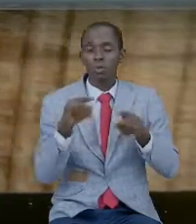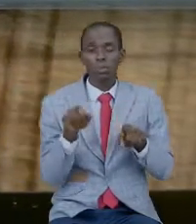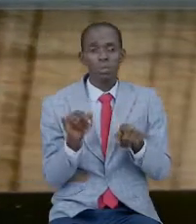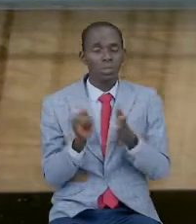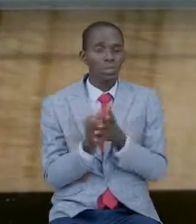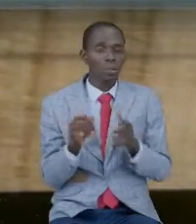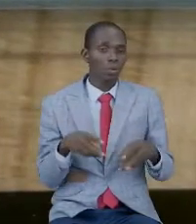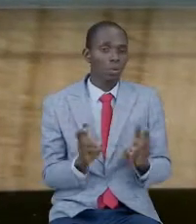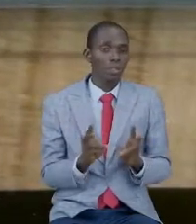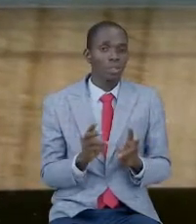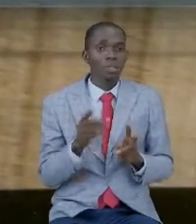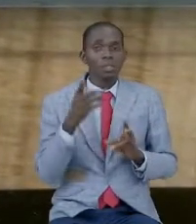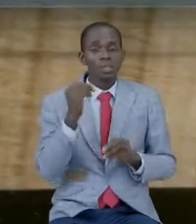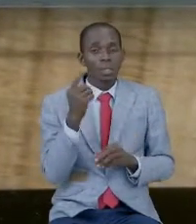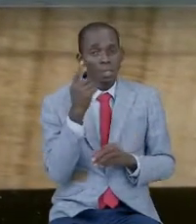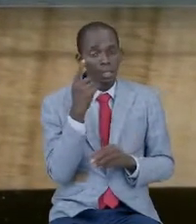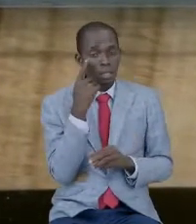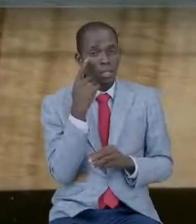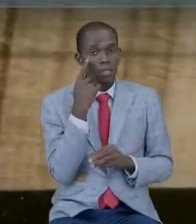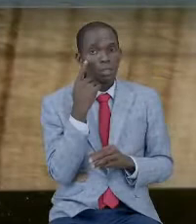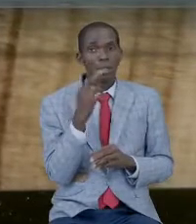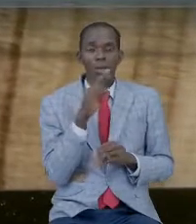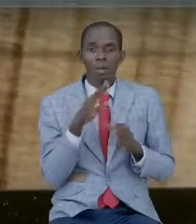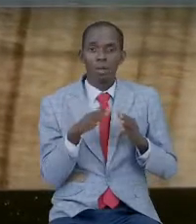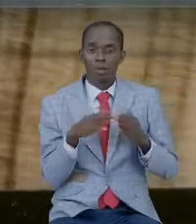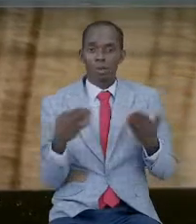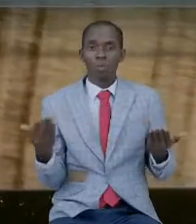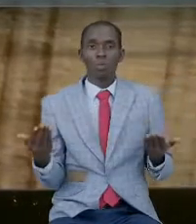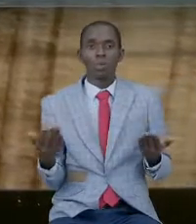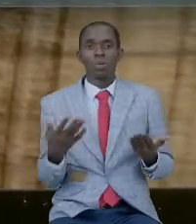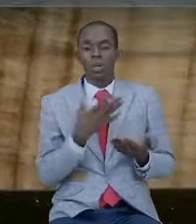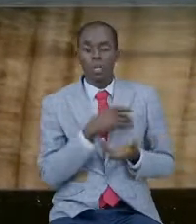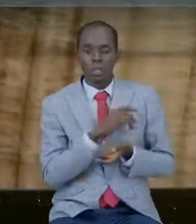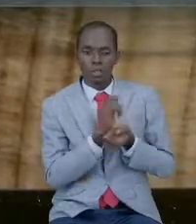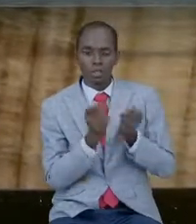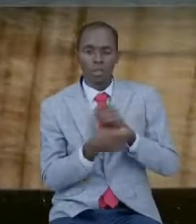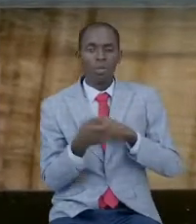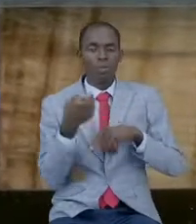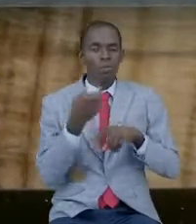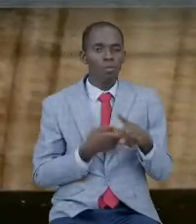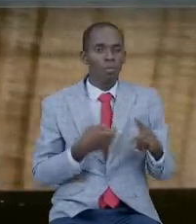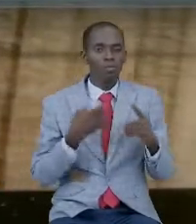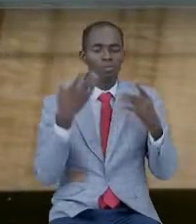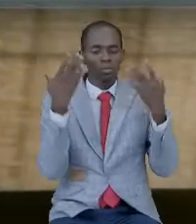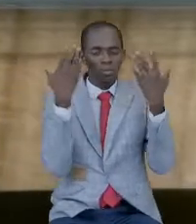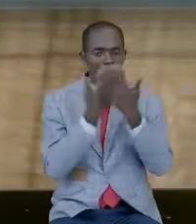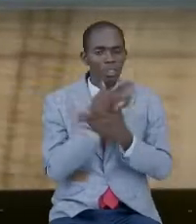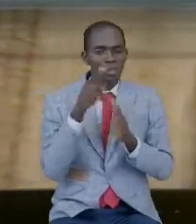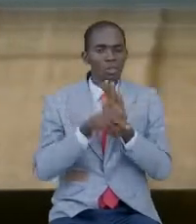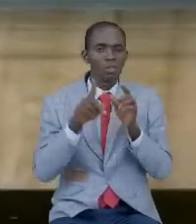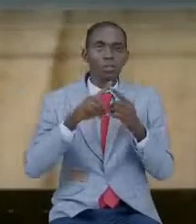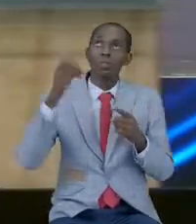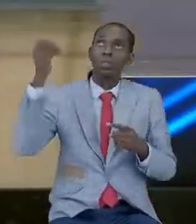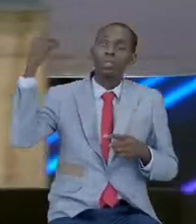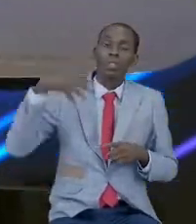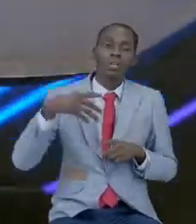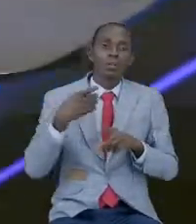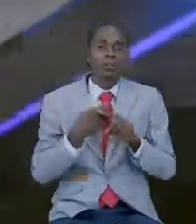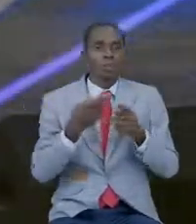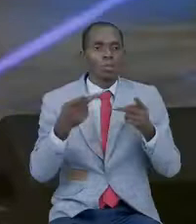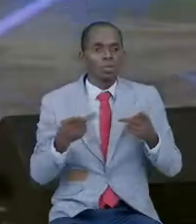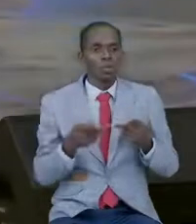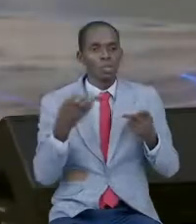opened. They're turned from darkness to light. They're turned from the power of Satan unto God, that they